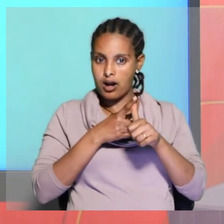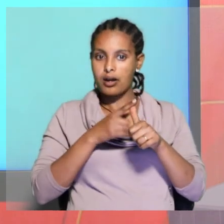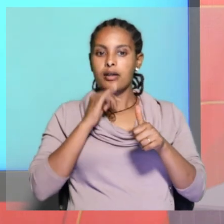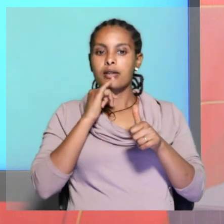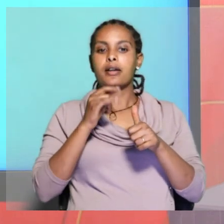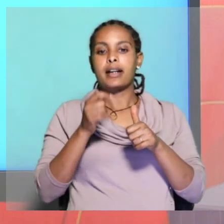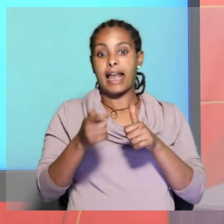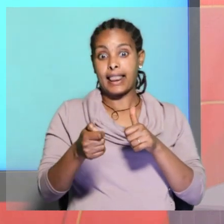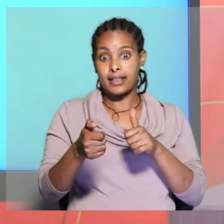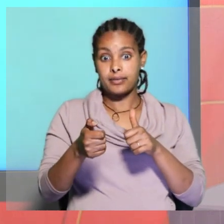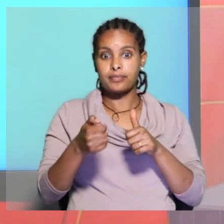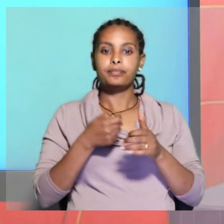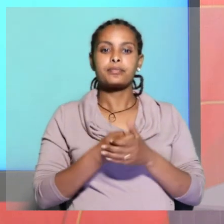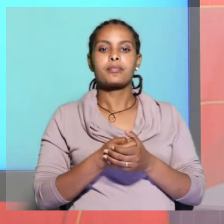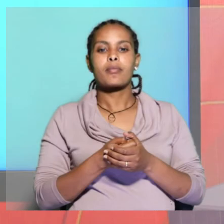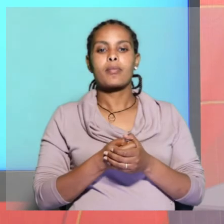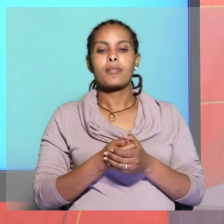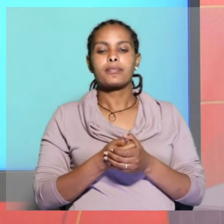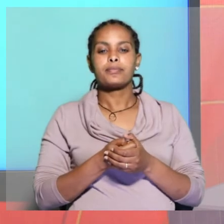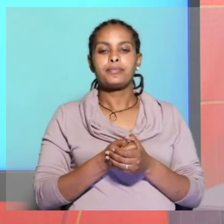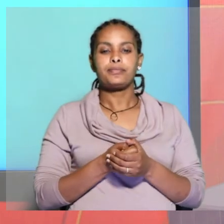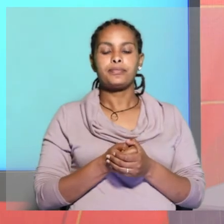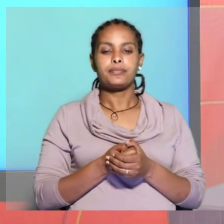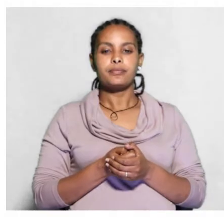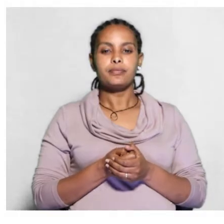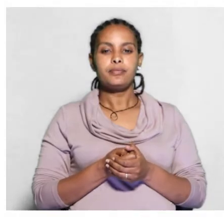is rate determining step.